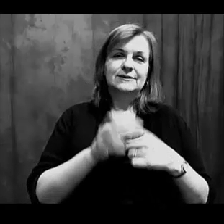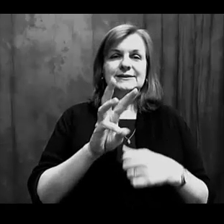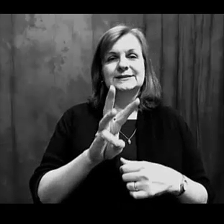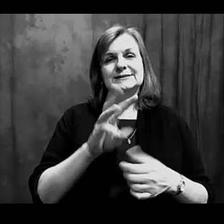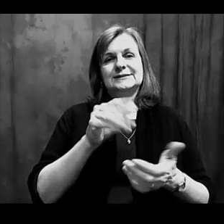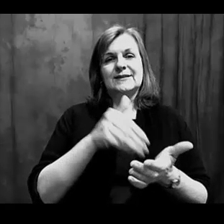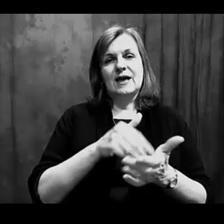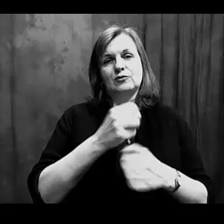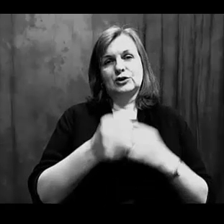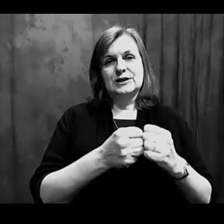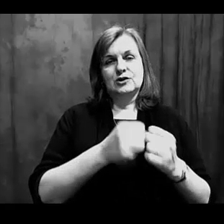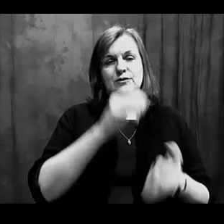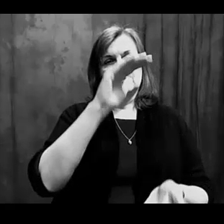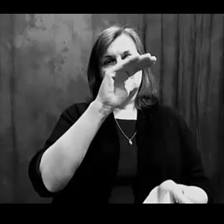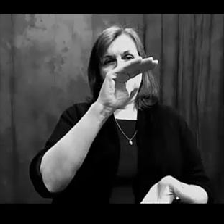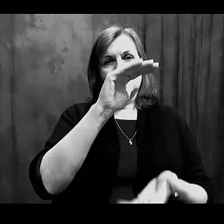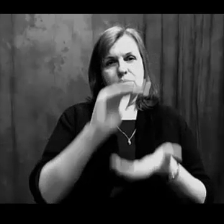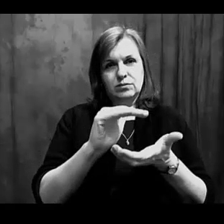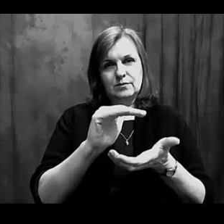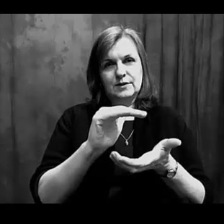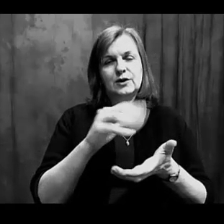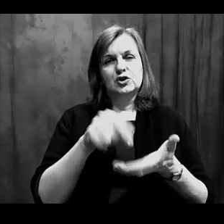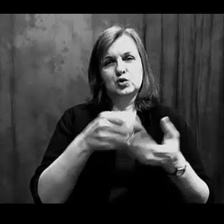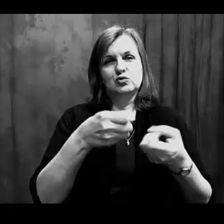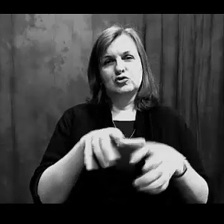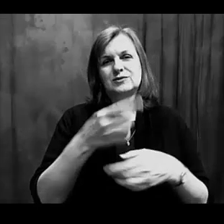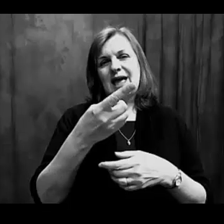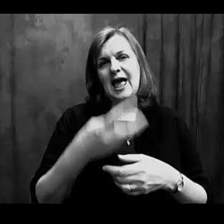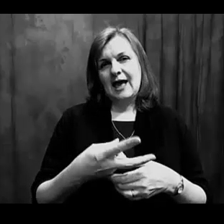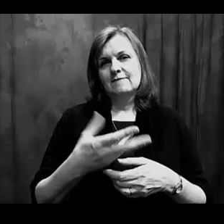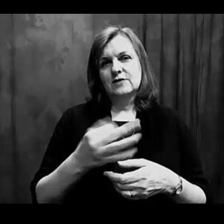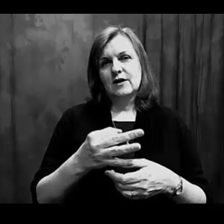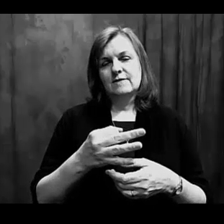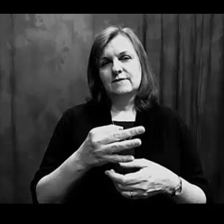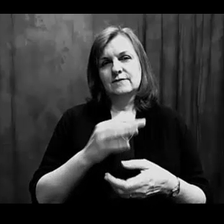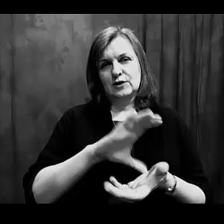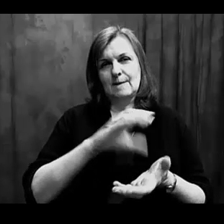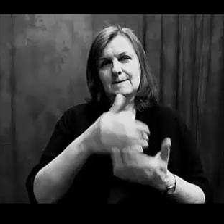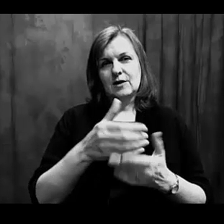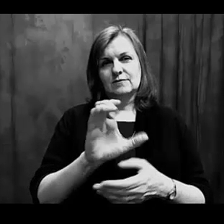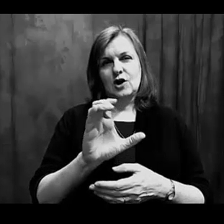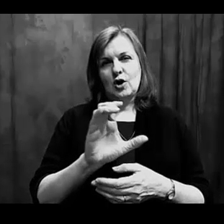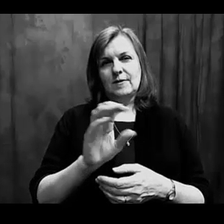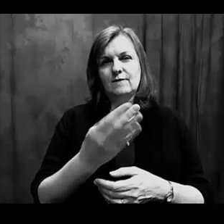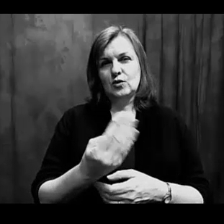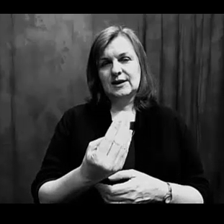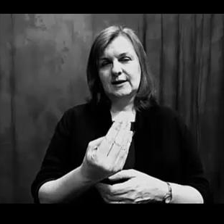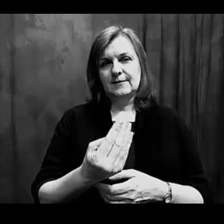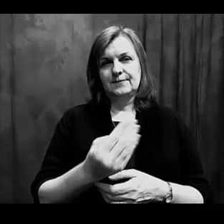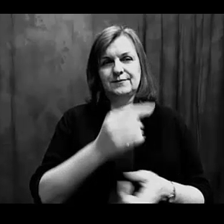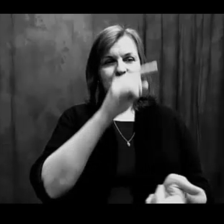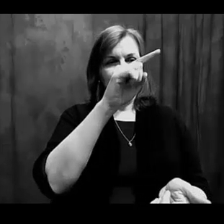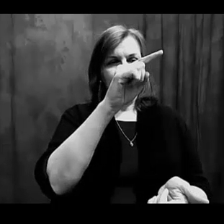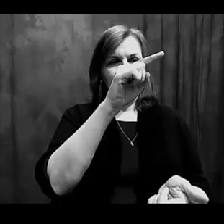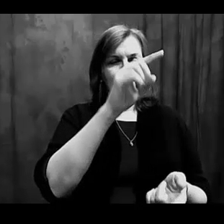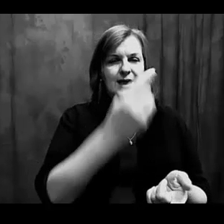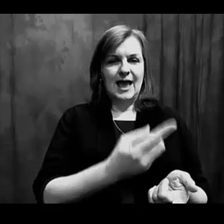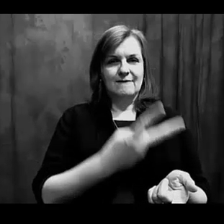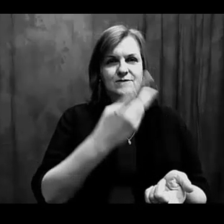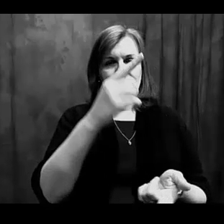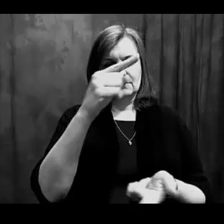that means that every 6,000 years, roughly, you are losing half of your concentration. So